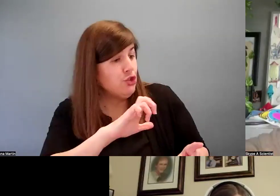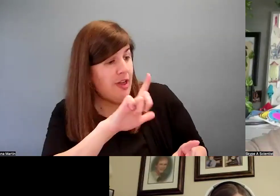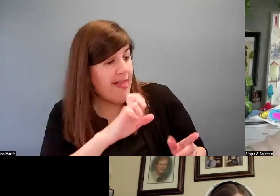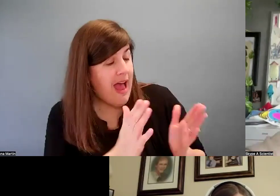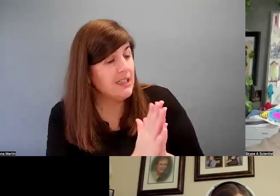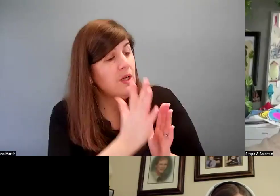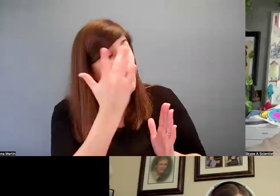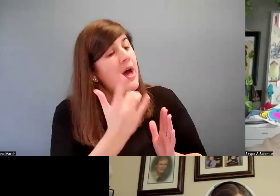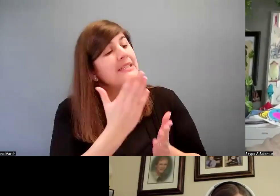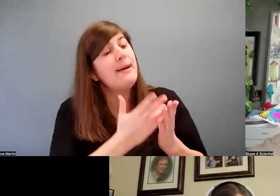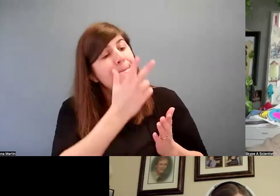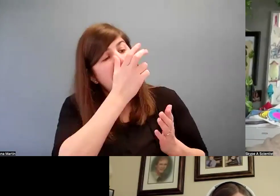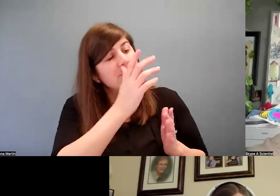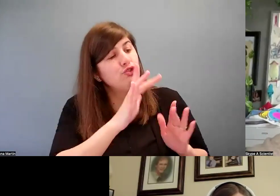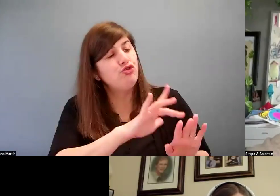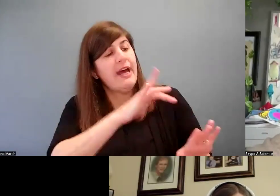bugs shiny?